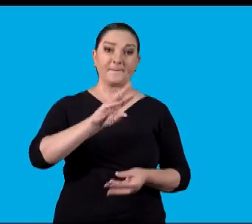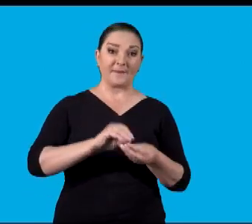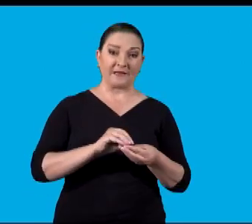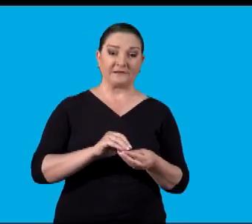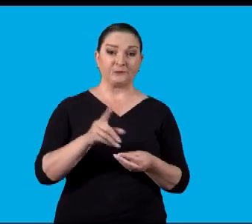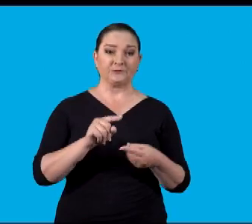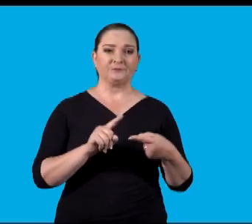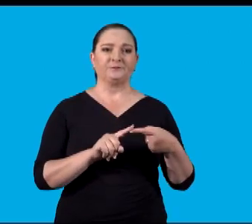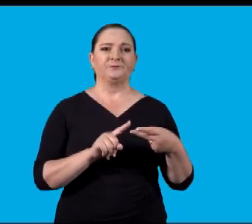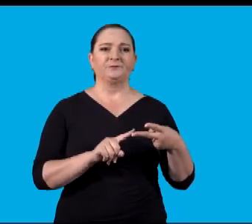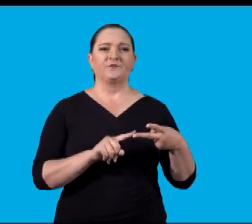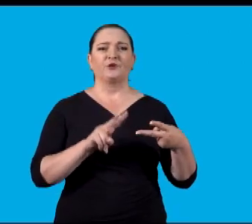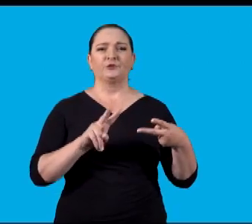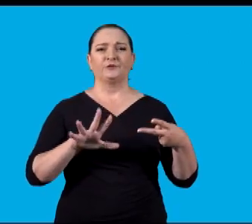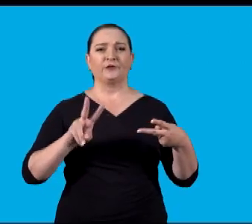949,500 plus